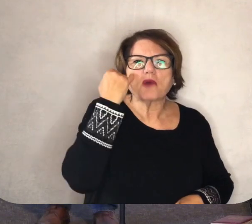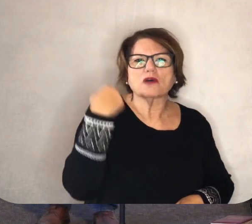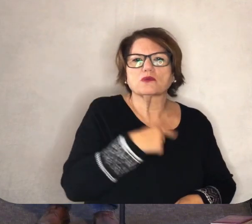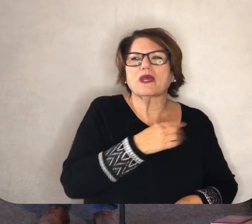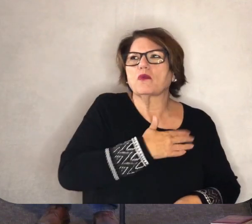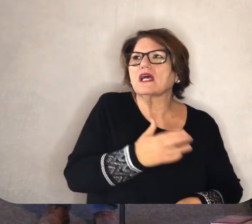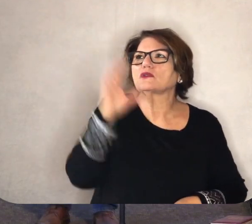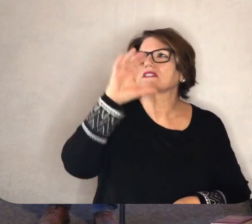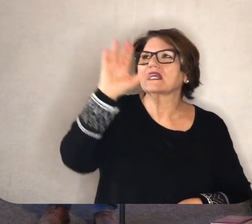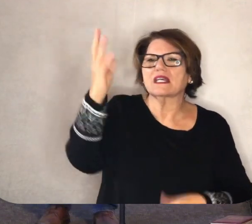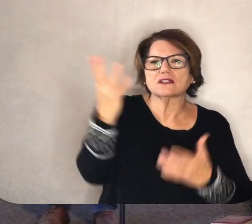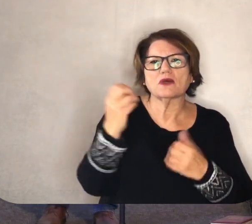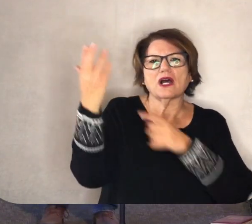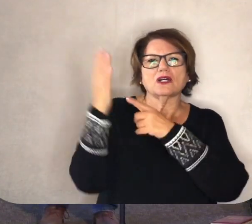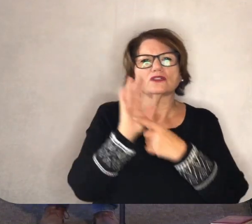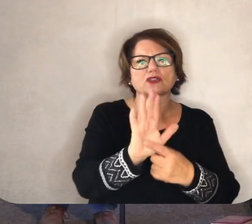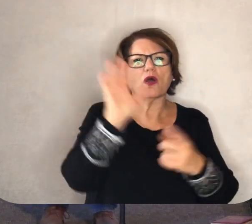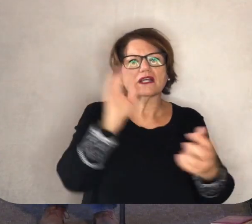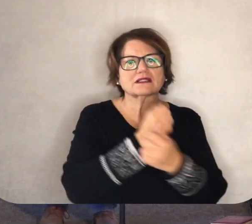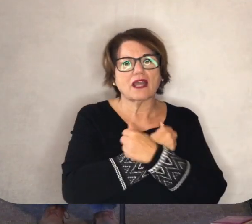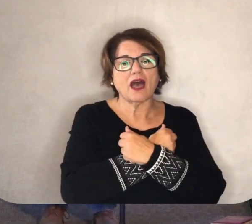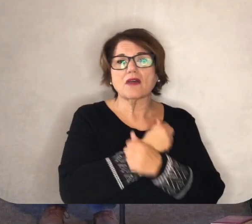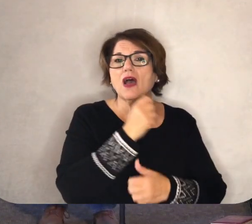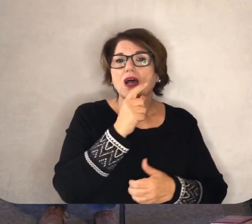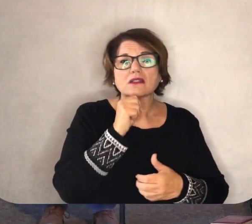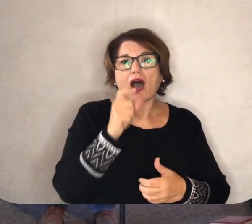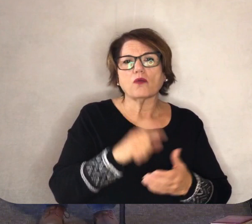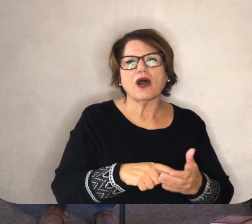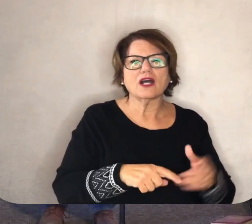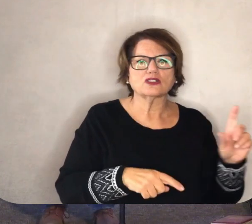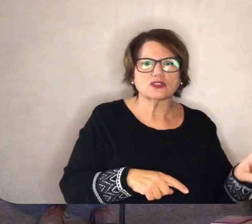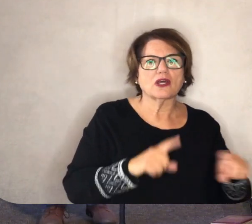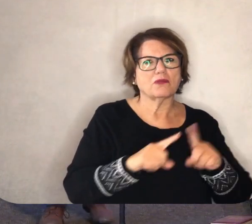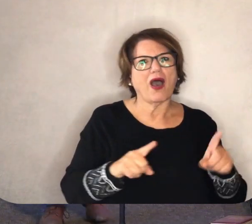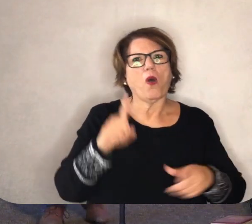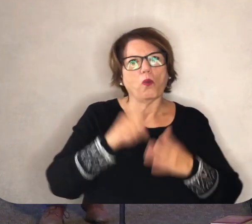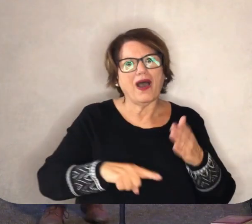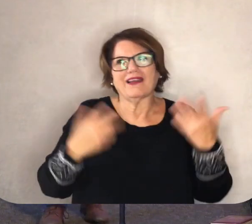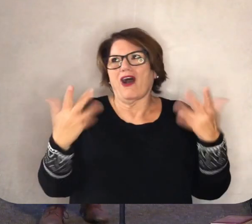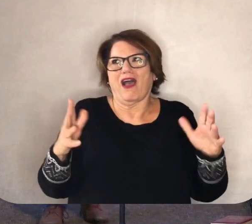and demonstrate his love, not in what ought to be, but what is.